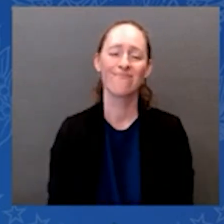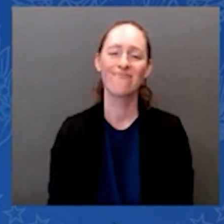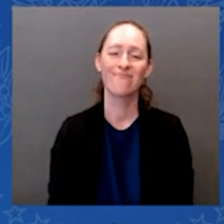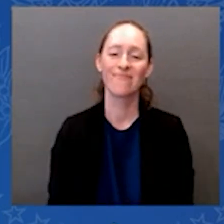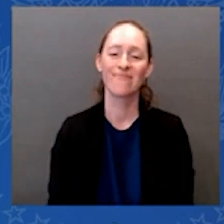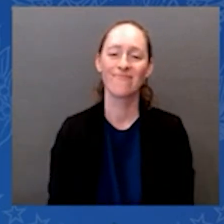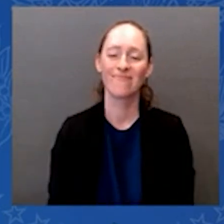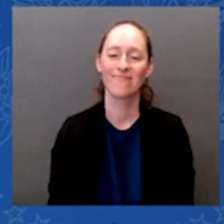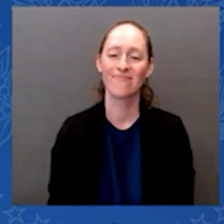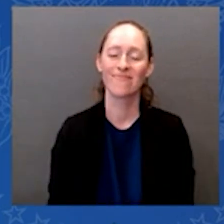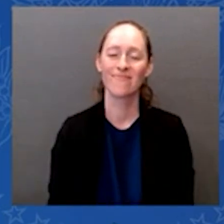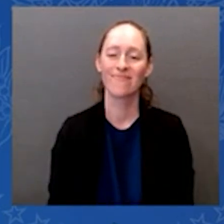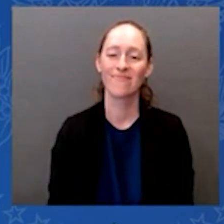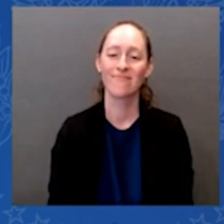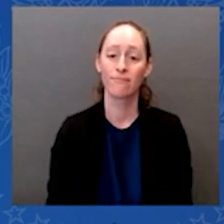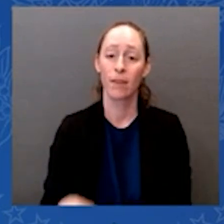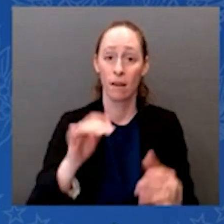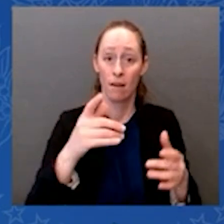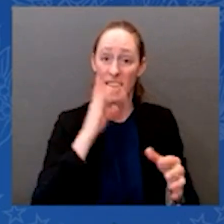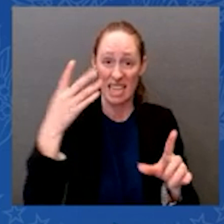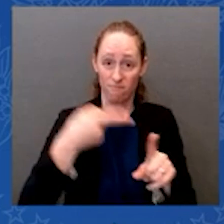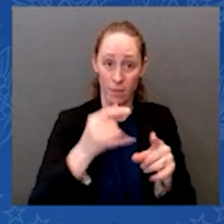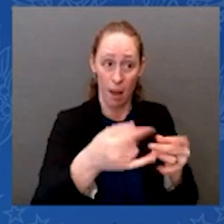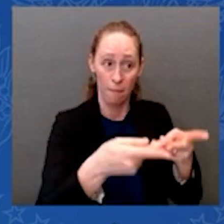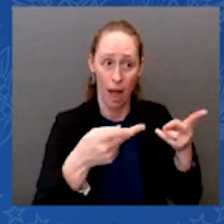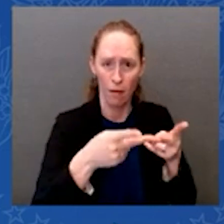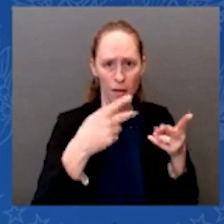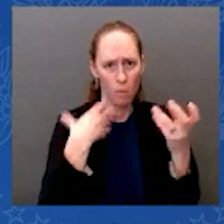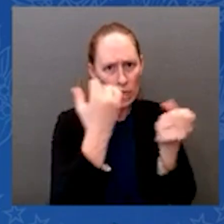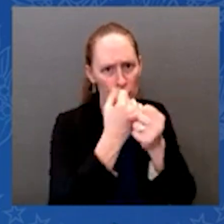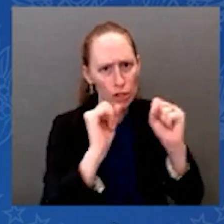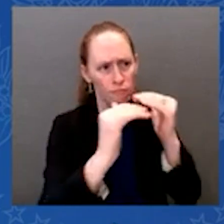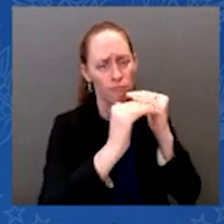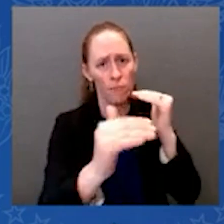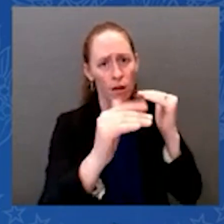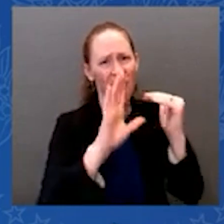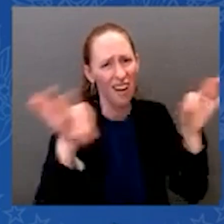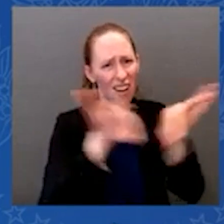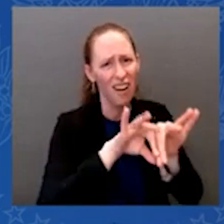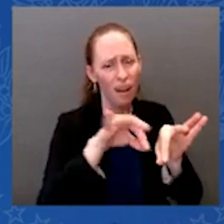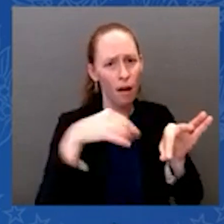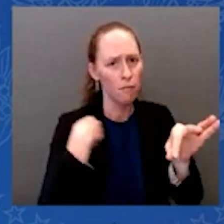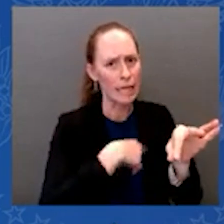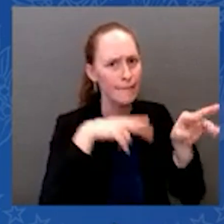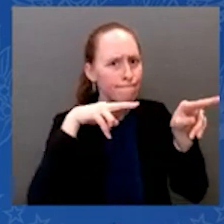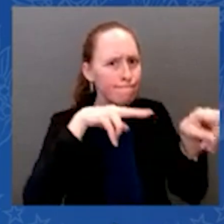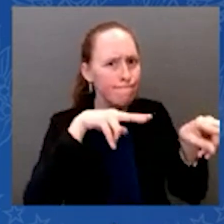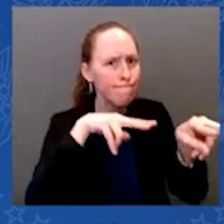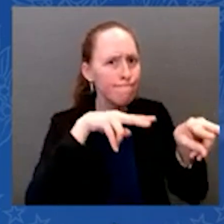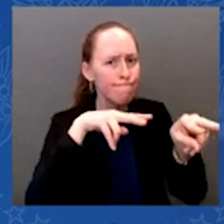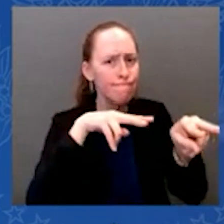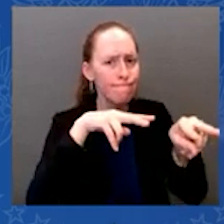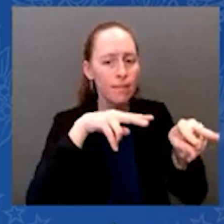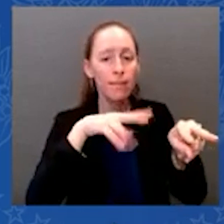well. To secure the security of America, quite frankly, and the world depends on your security and the security of the